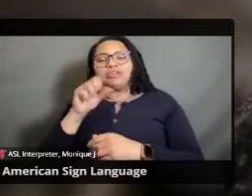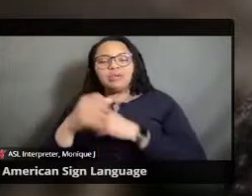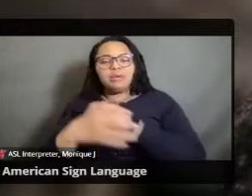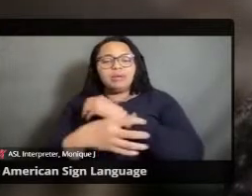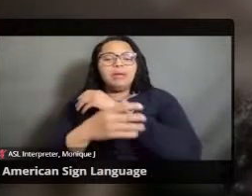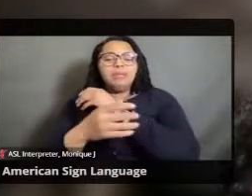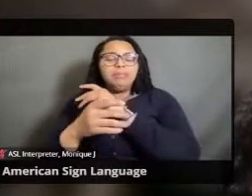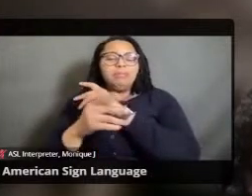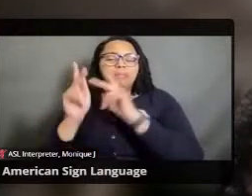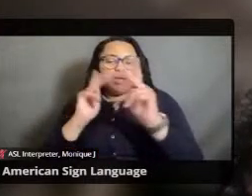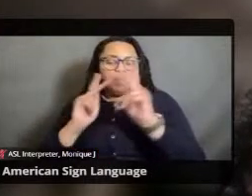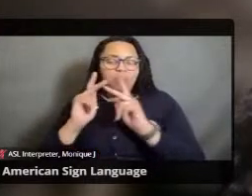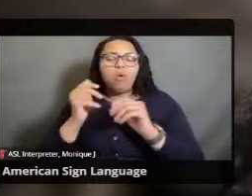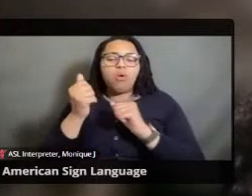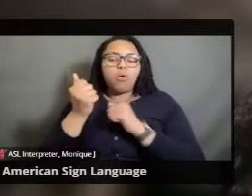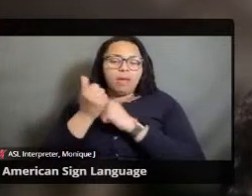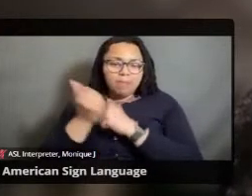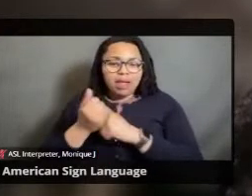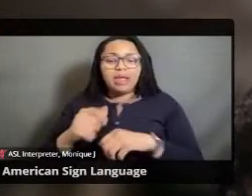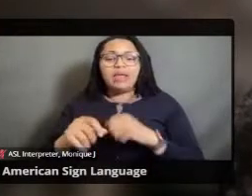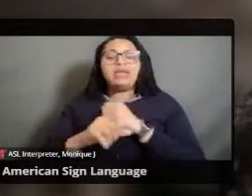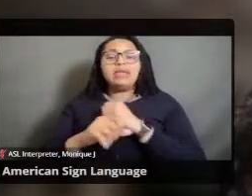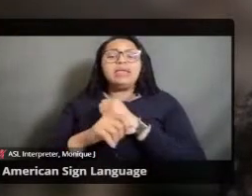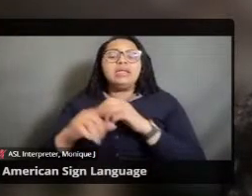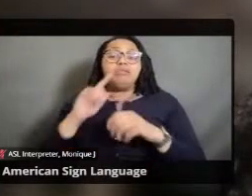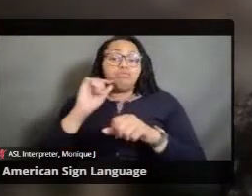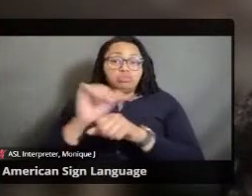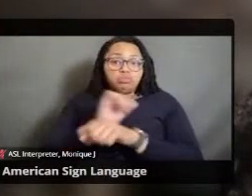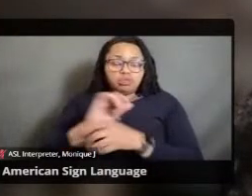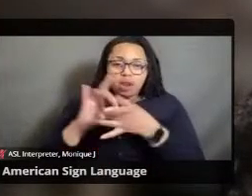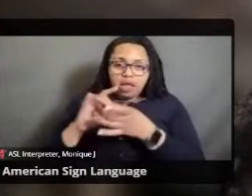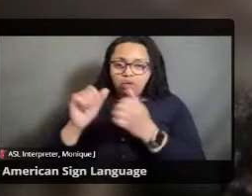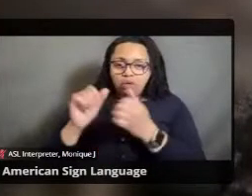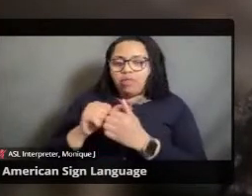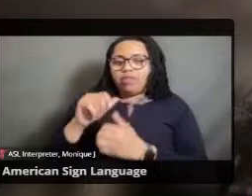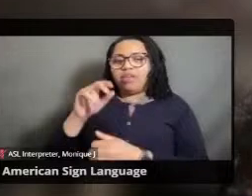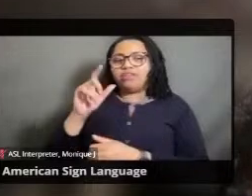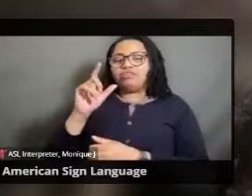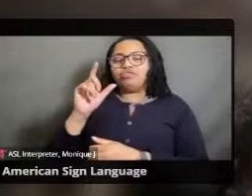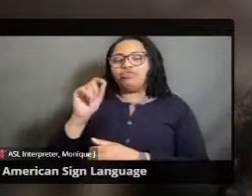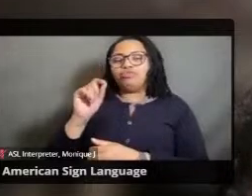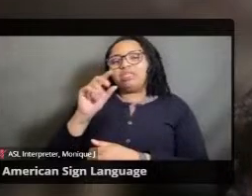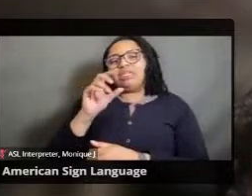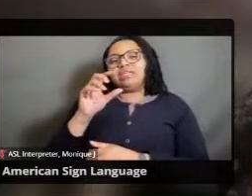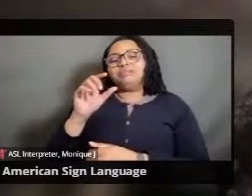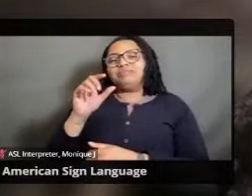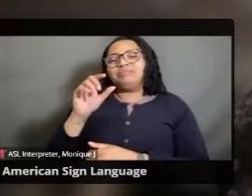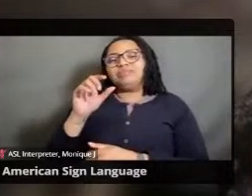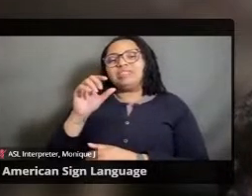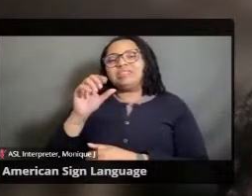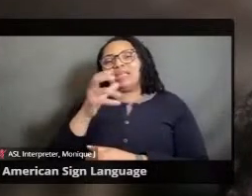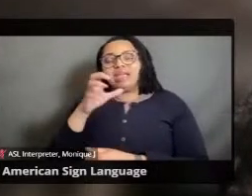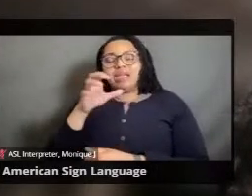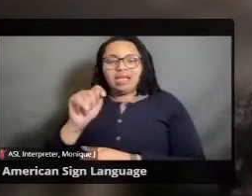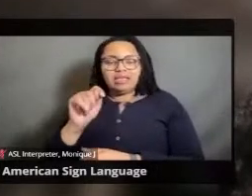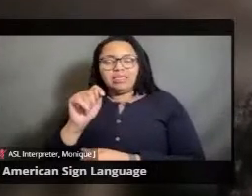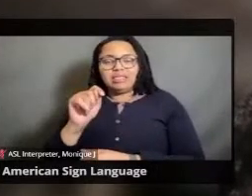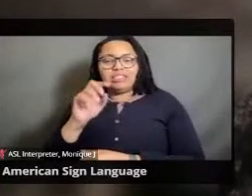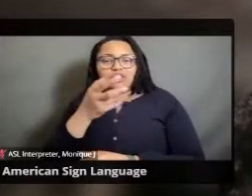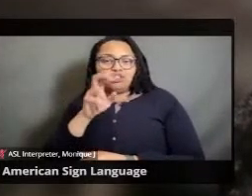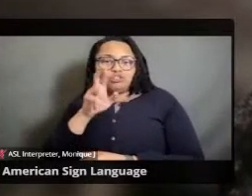Poor People's Campaign and the 22nd Century to offer us a poem, Life After Death,